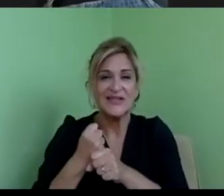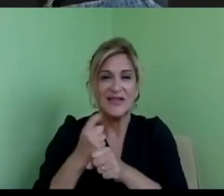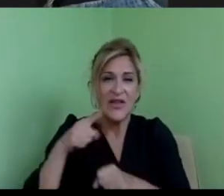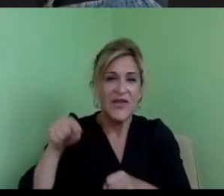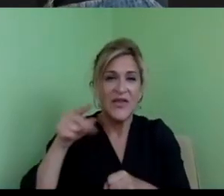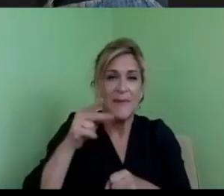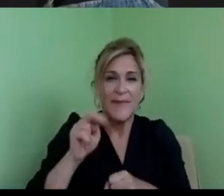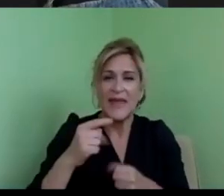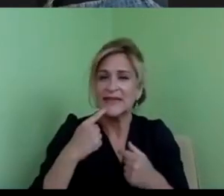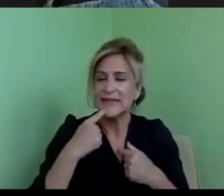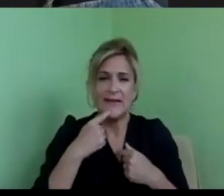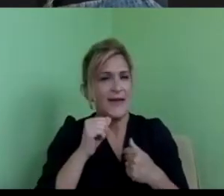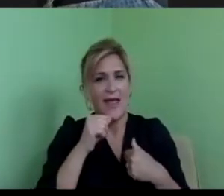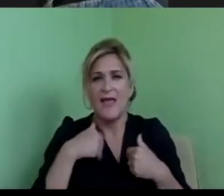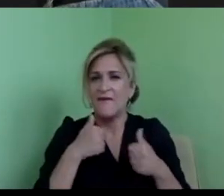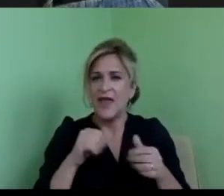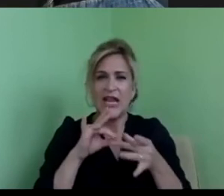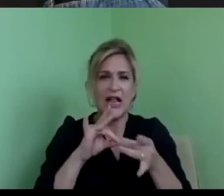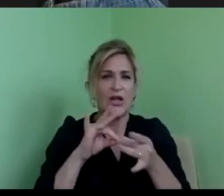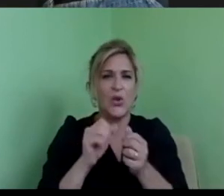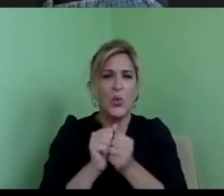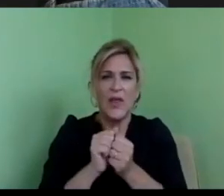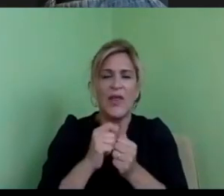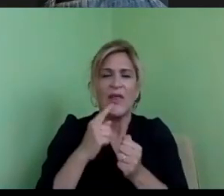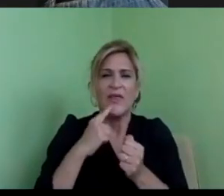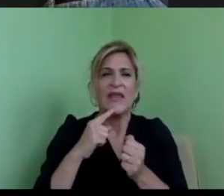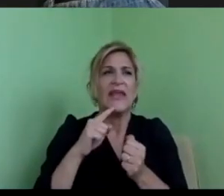have any connection to the institution of slavery